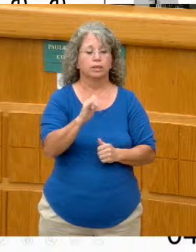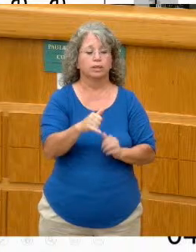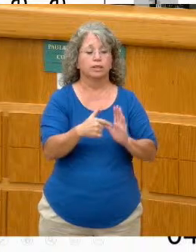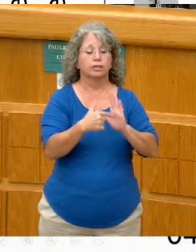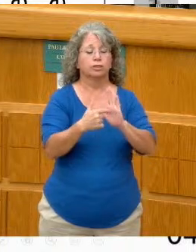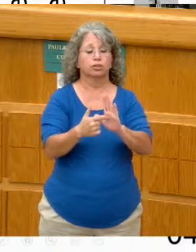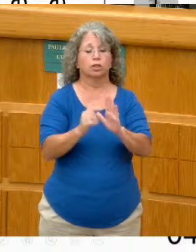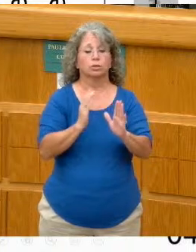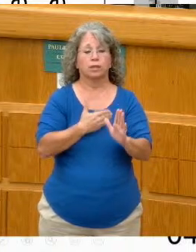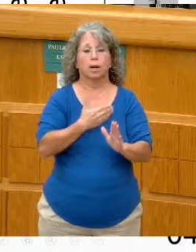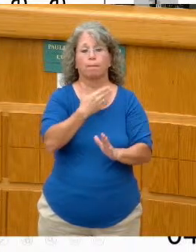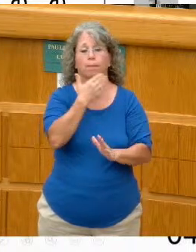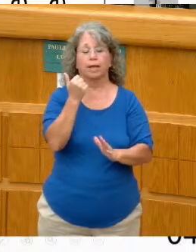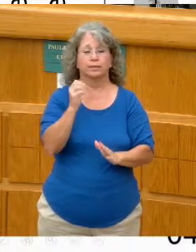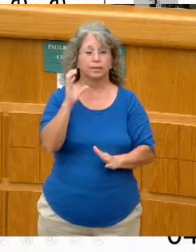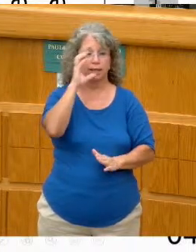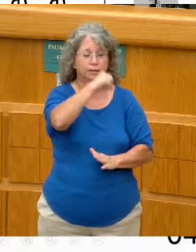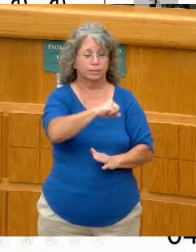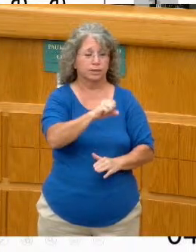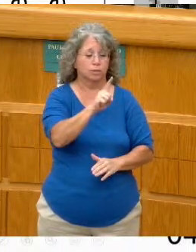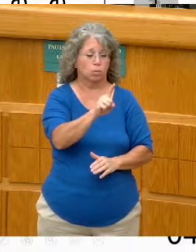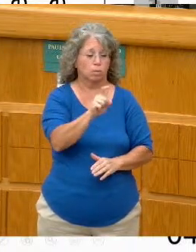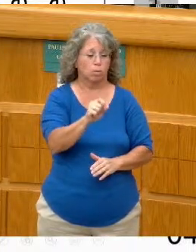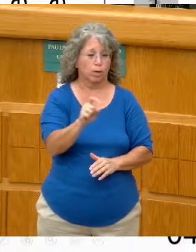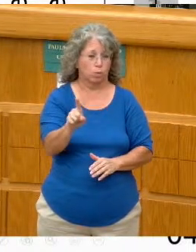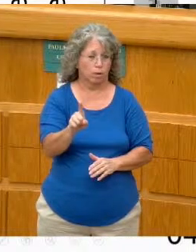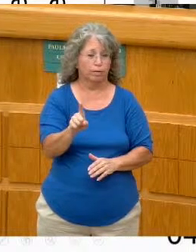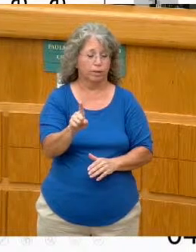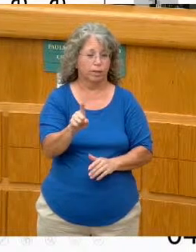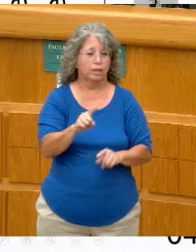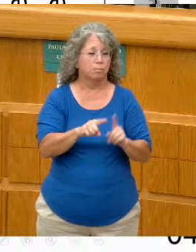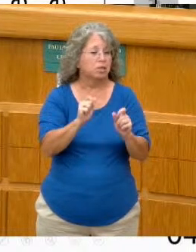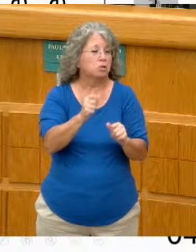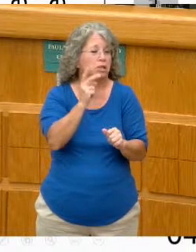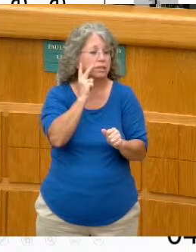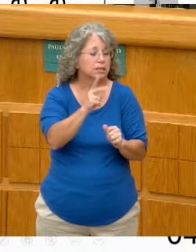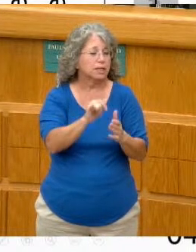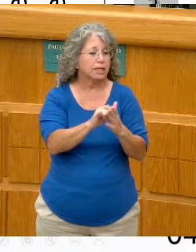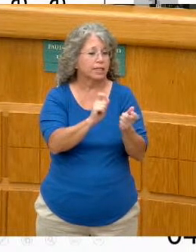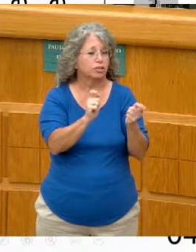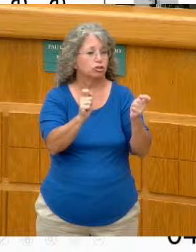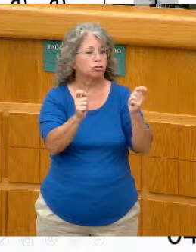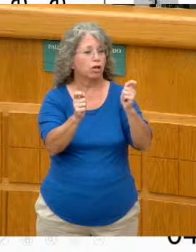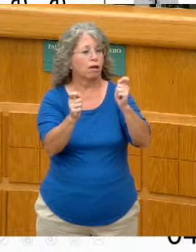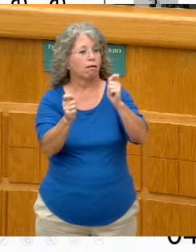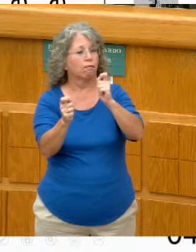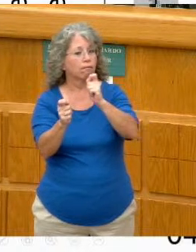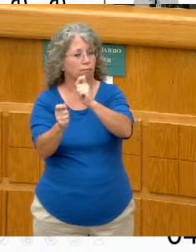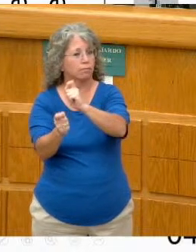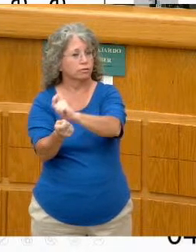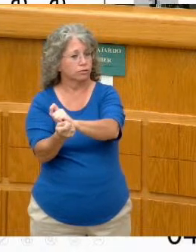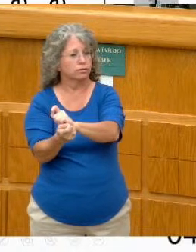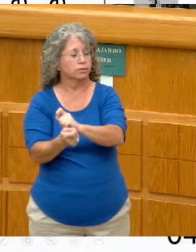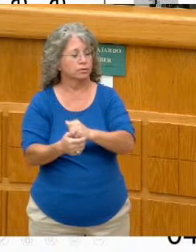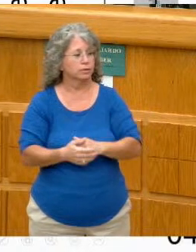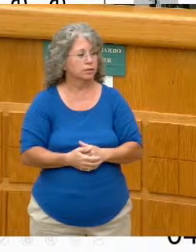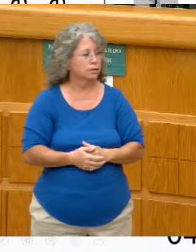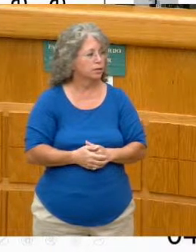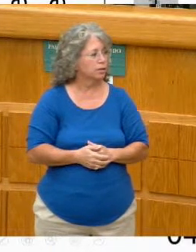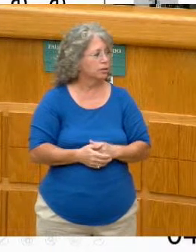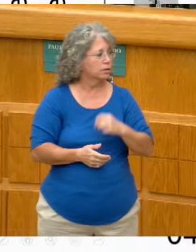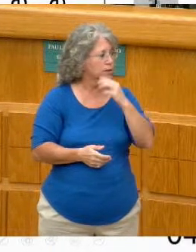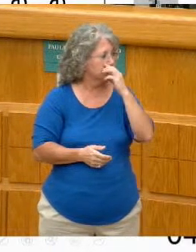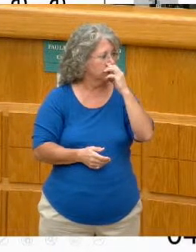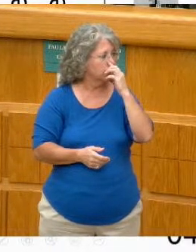is 1.1, but you can see how that's changed through time. We can make another graphic from this for the whole state that I'm showing here